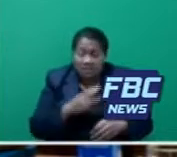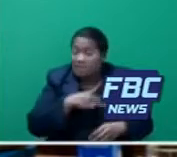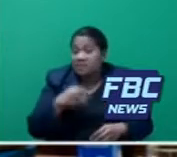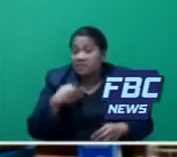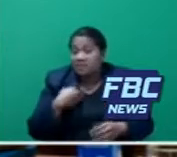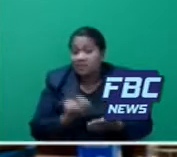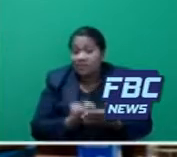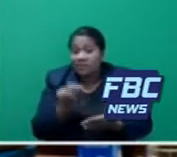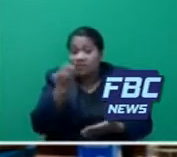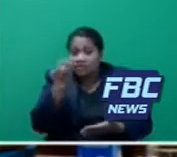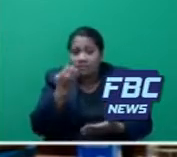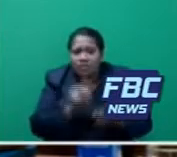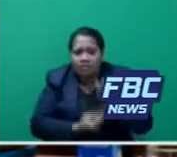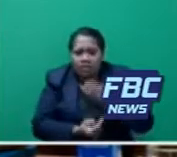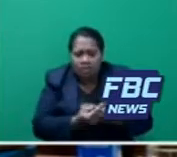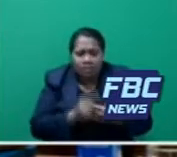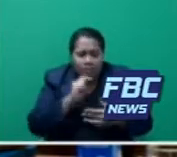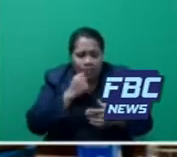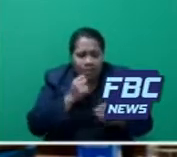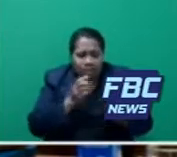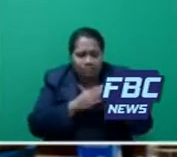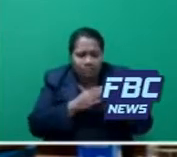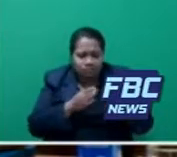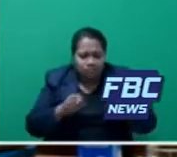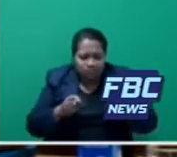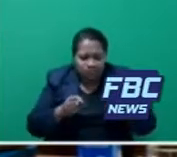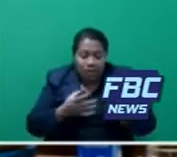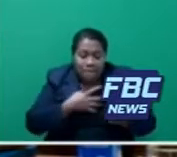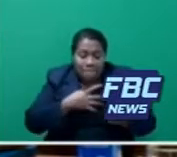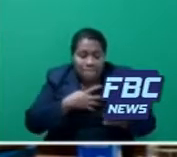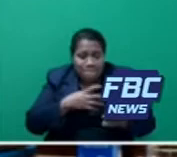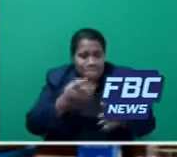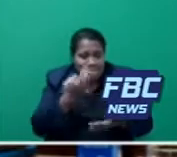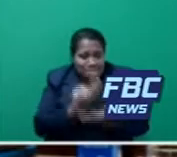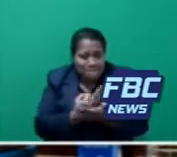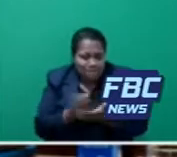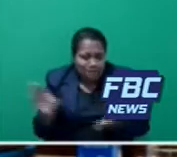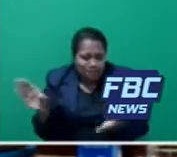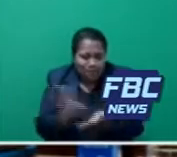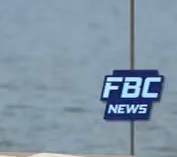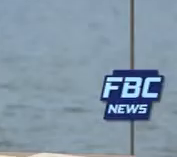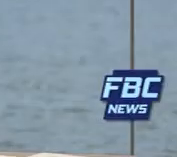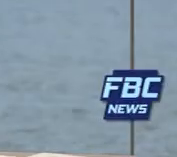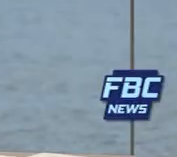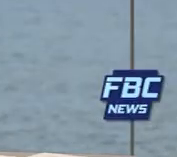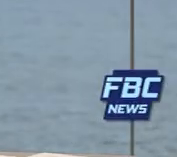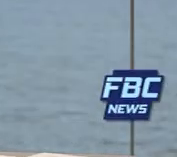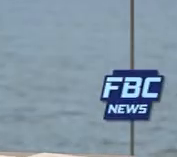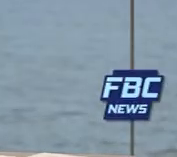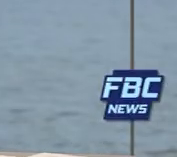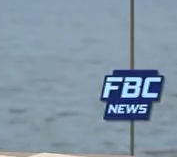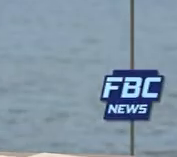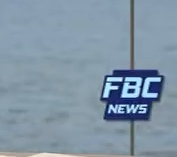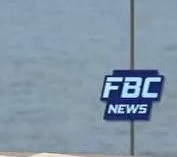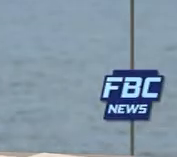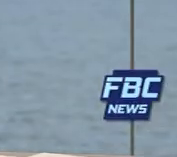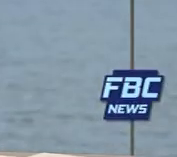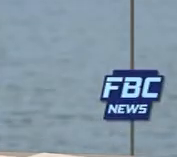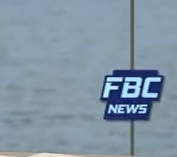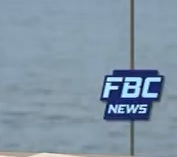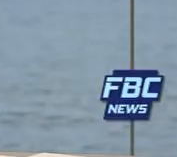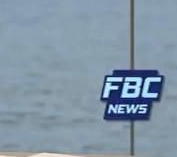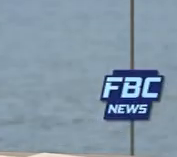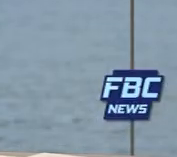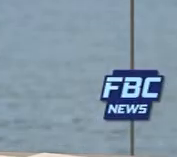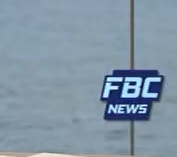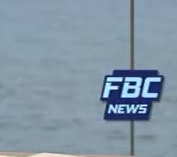Economy will be redirecting additional funds to support these applicants. Self-proclaimed Facebook